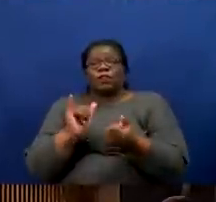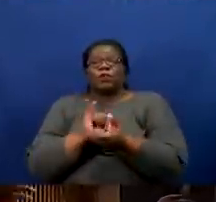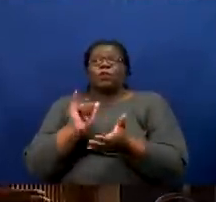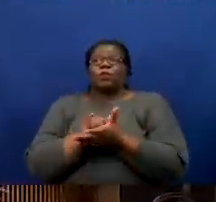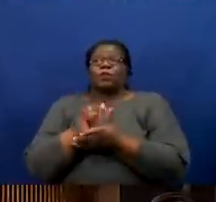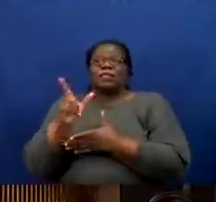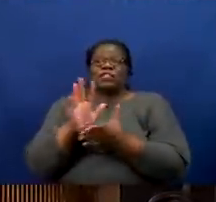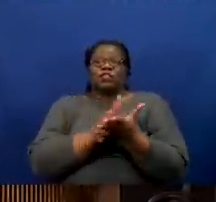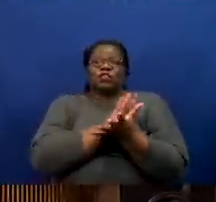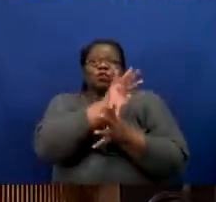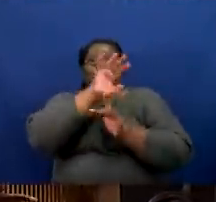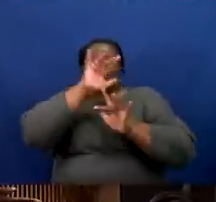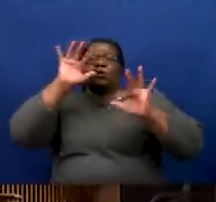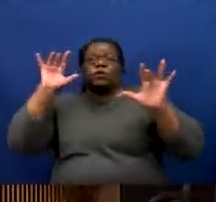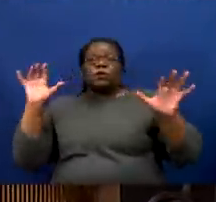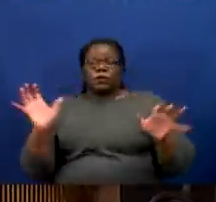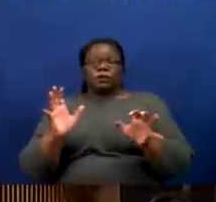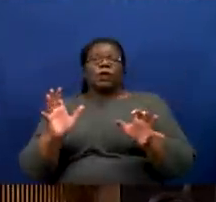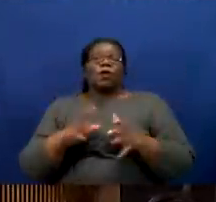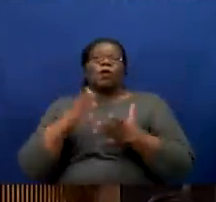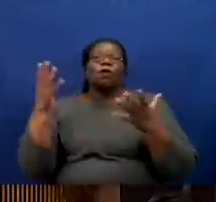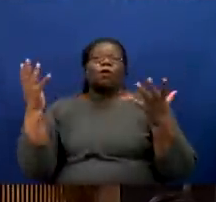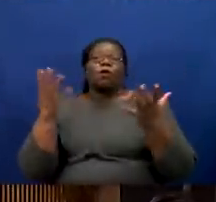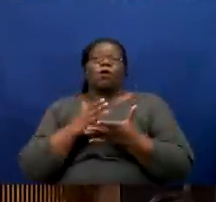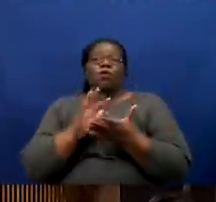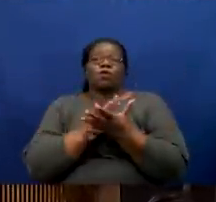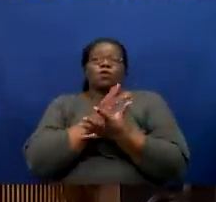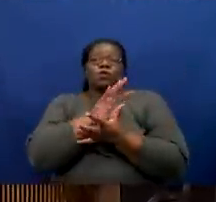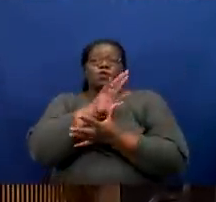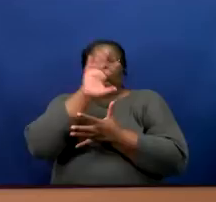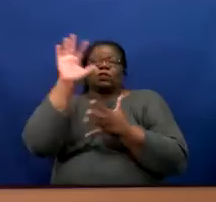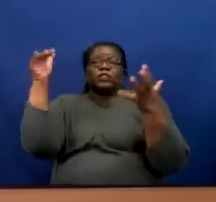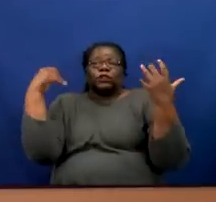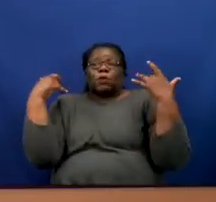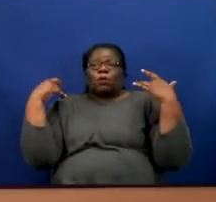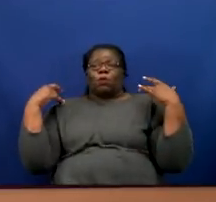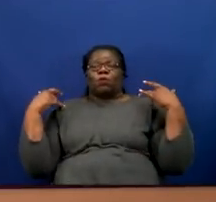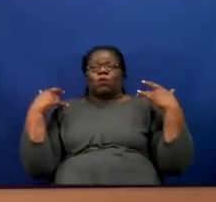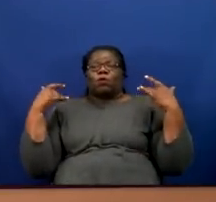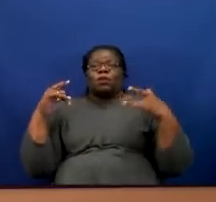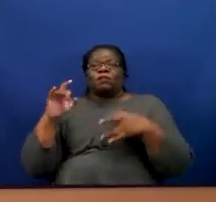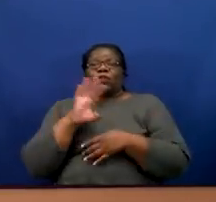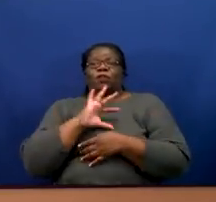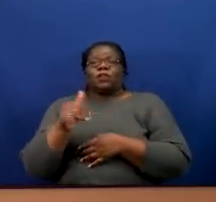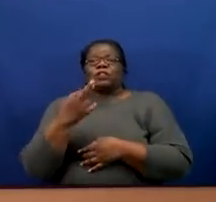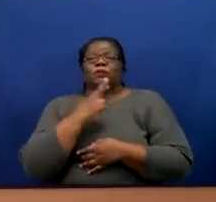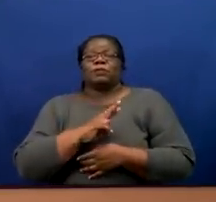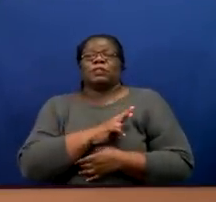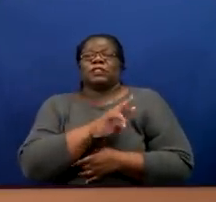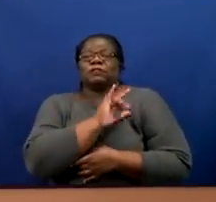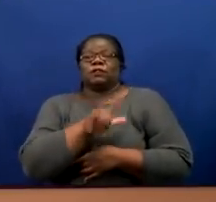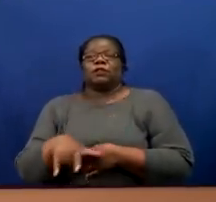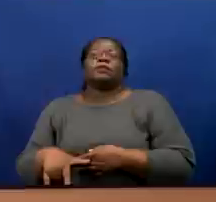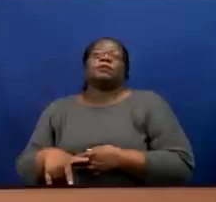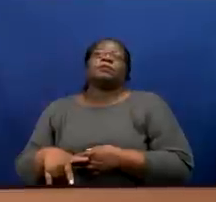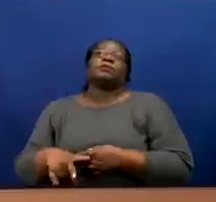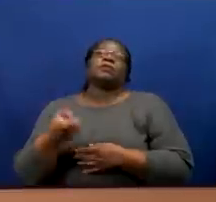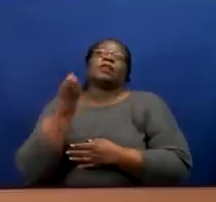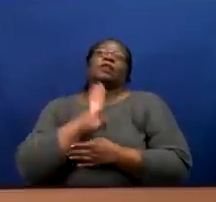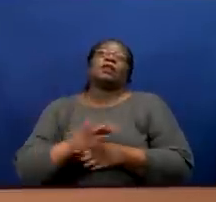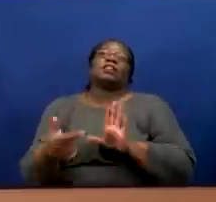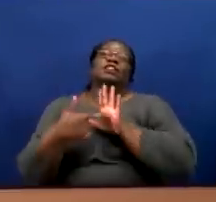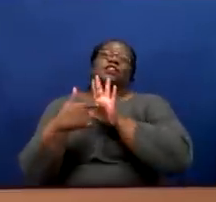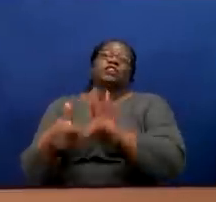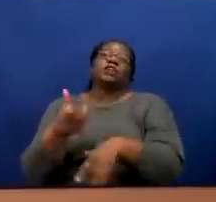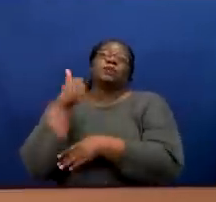glory. Oh, the glory of the Lord is the weight of the Lord. It's the reputation of the Lord. It's when God begins to